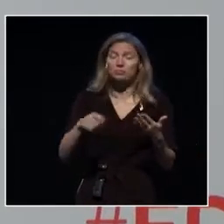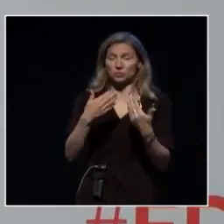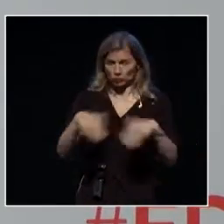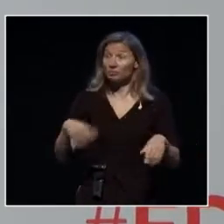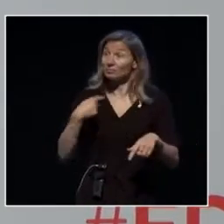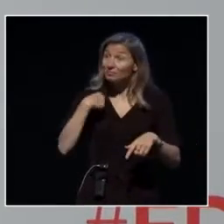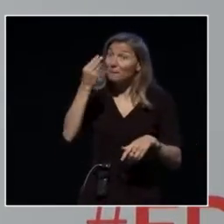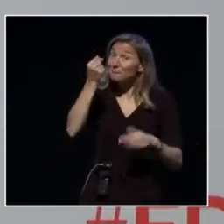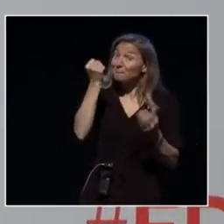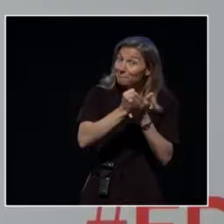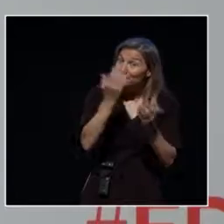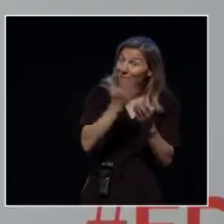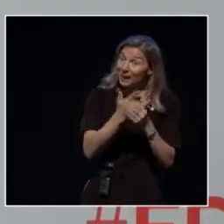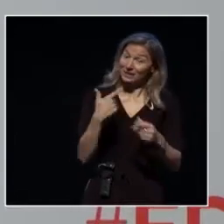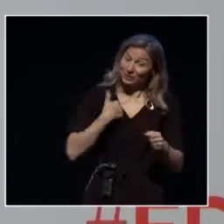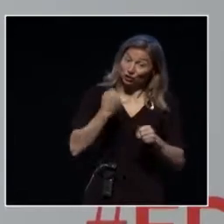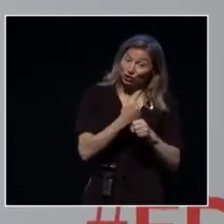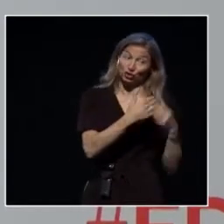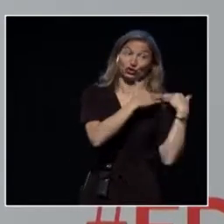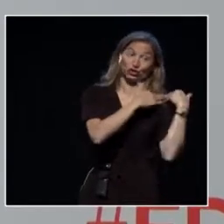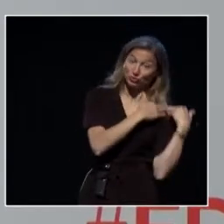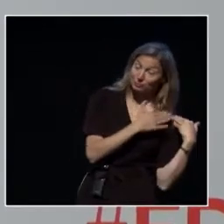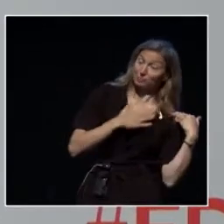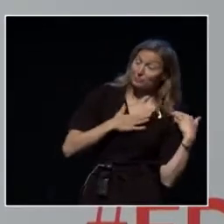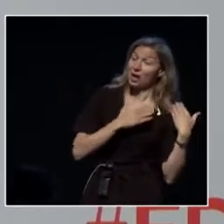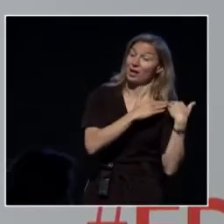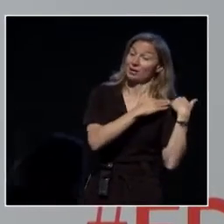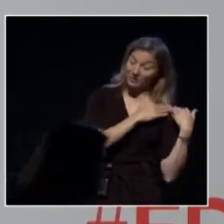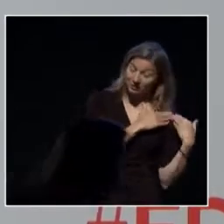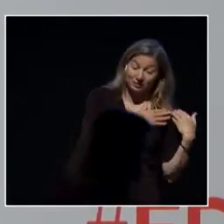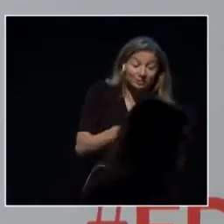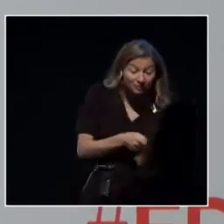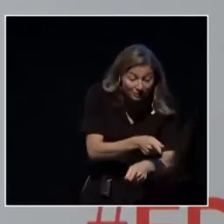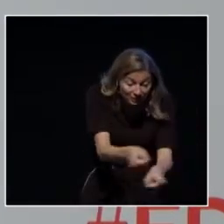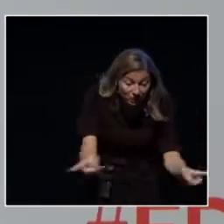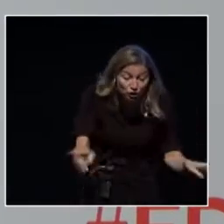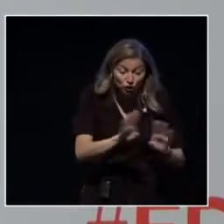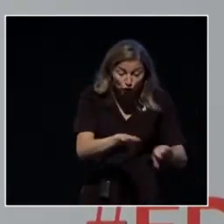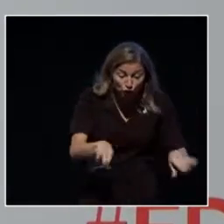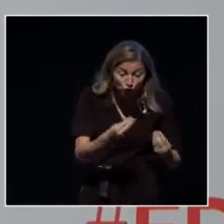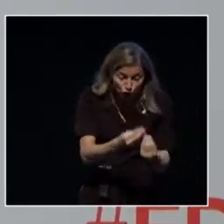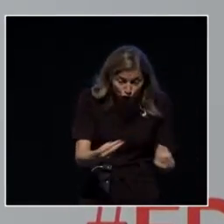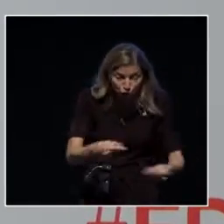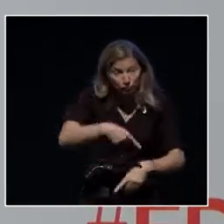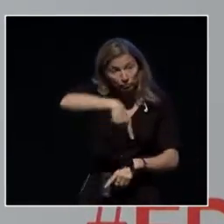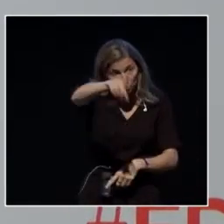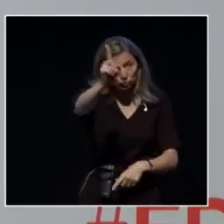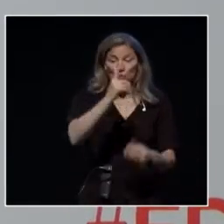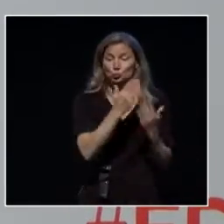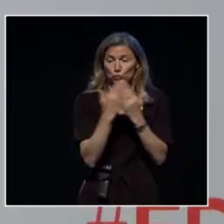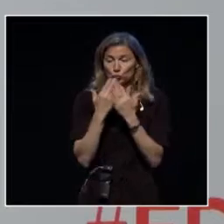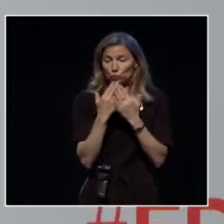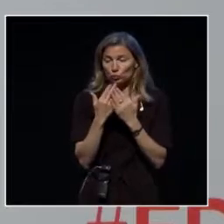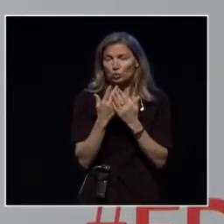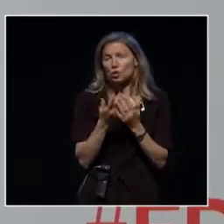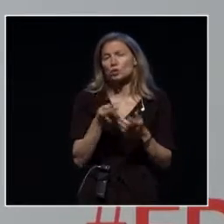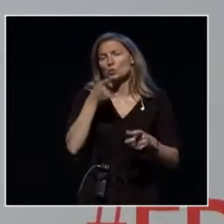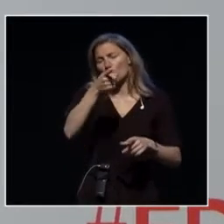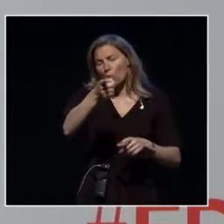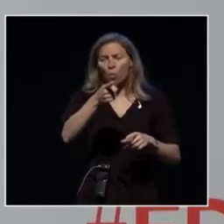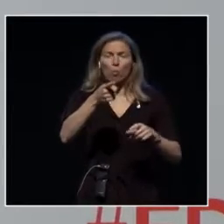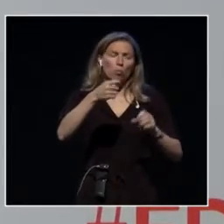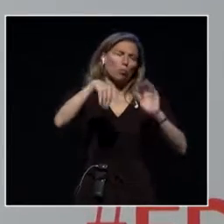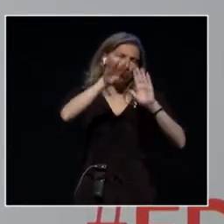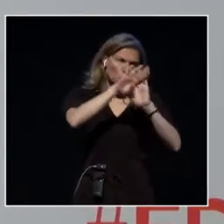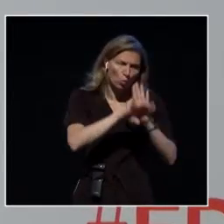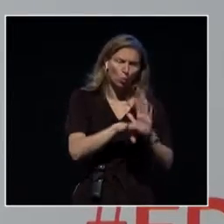task. We defined our task to make sure their children go to school. And we made very elaborate program for that. So